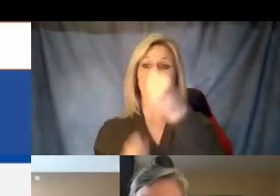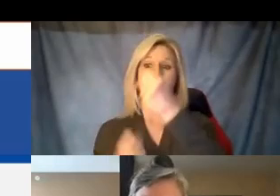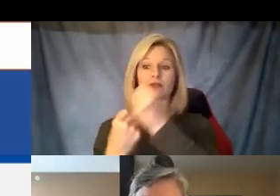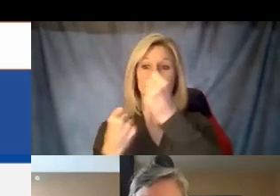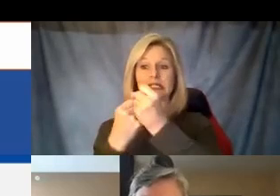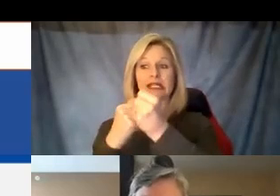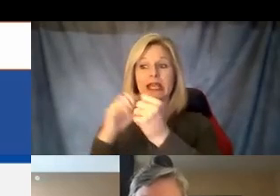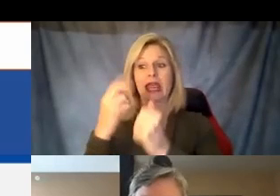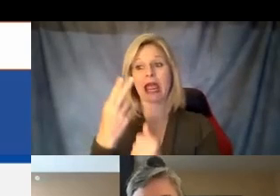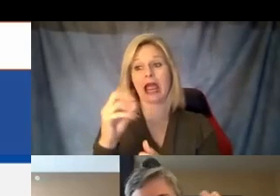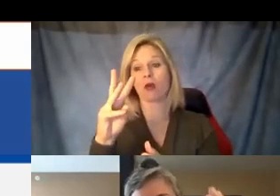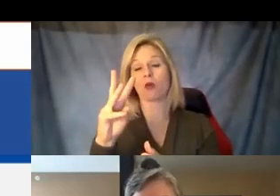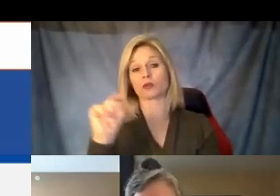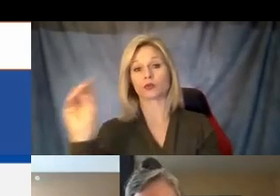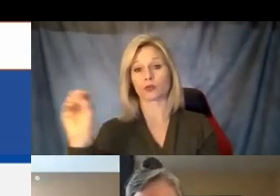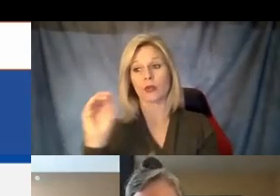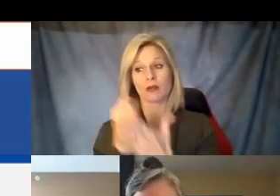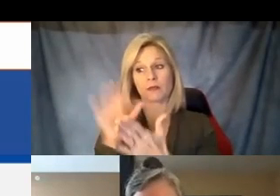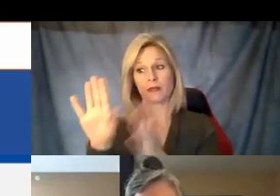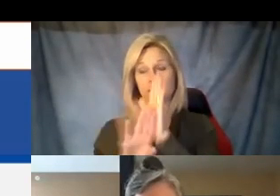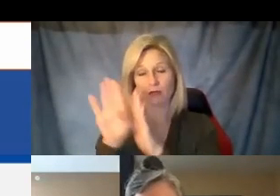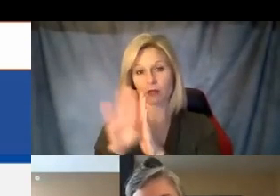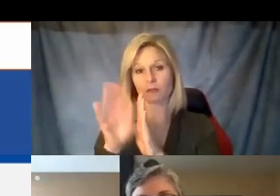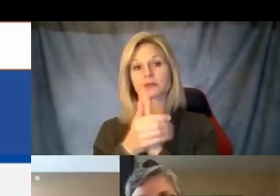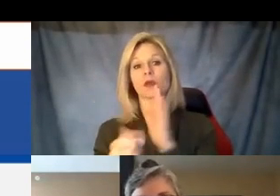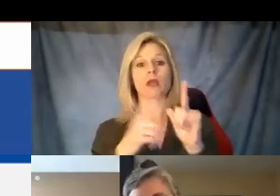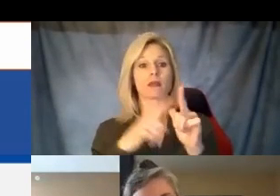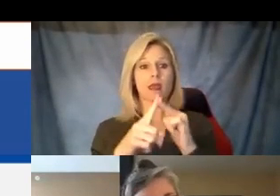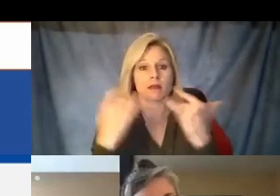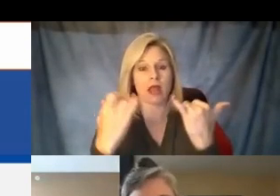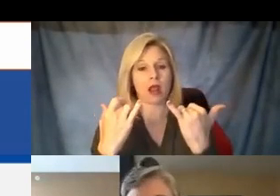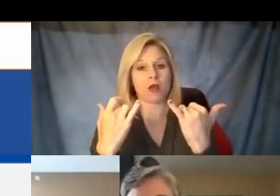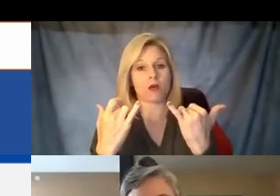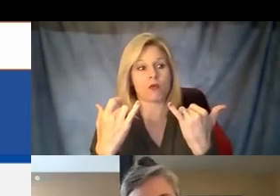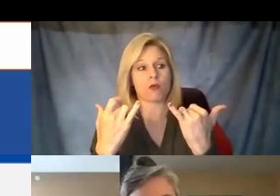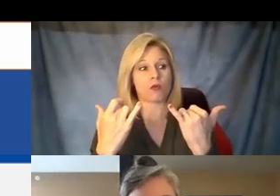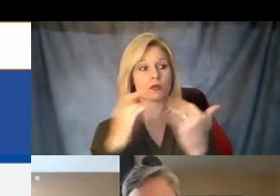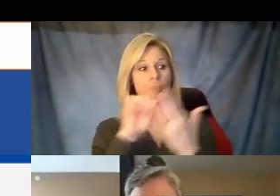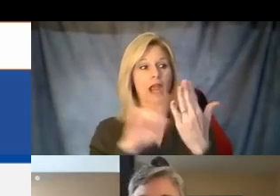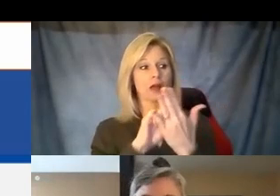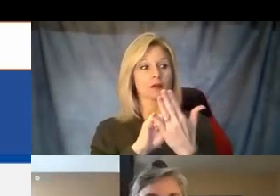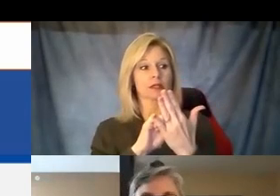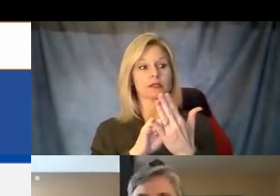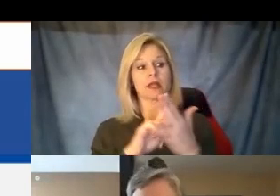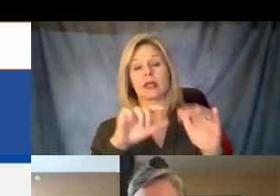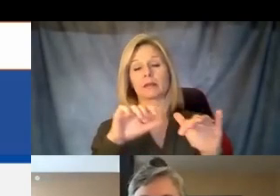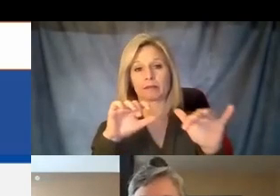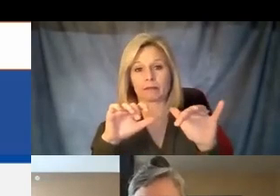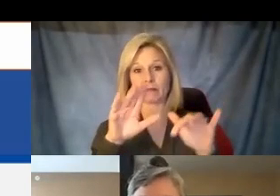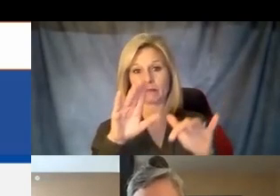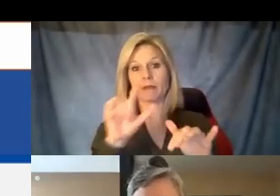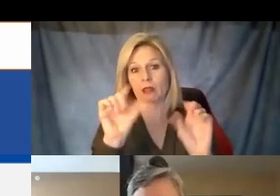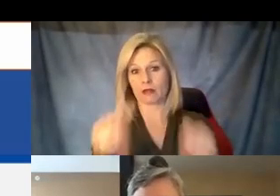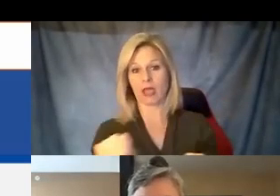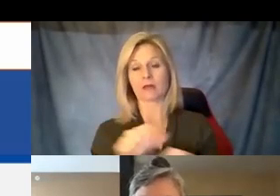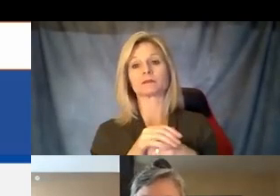them develop the skills. Now we're in billable hours, so we're not trying to figure out how to do this on top of everything else